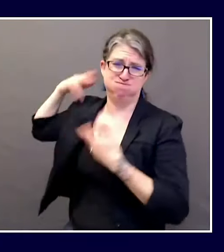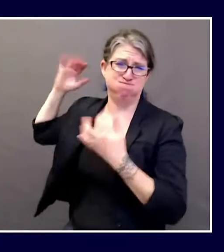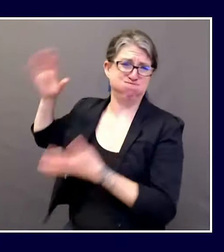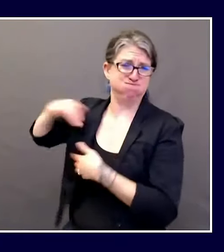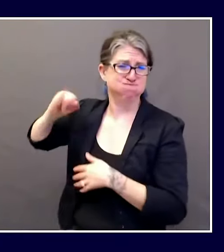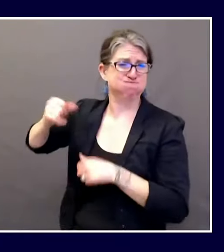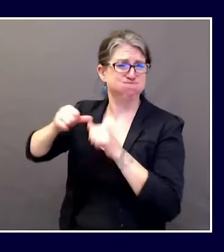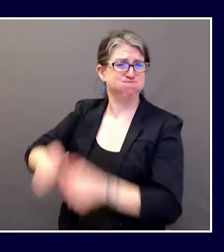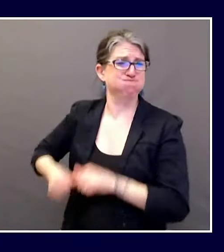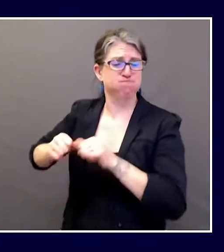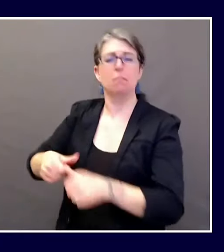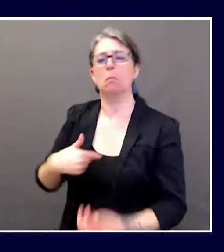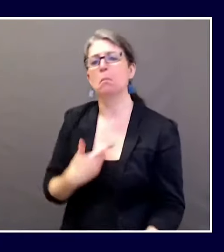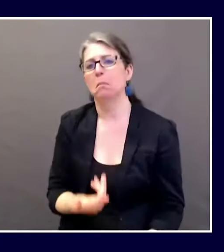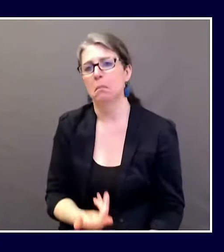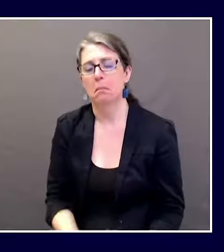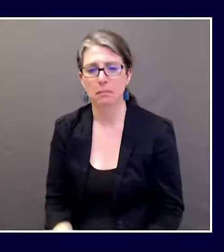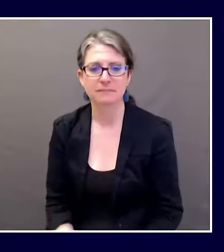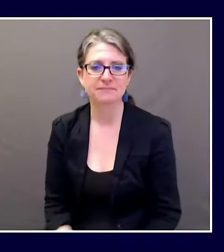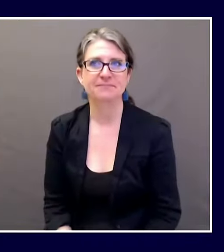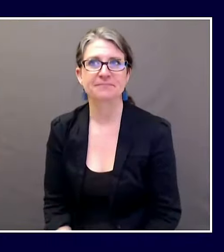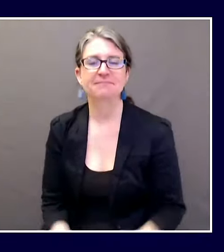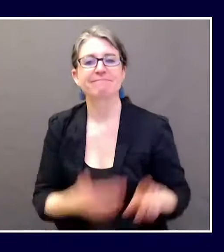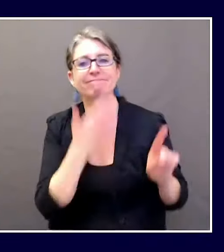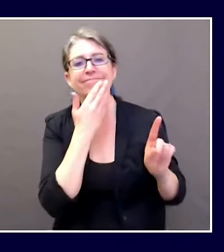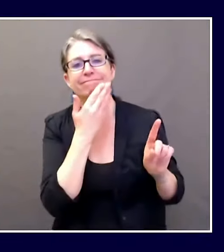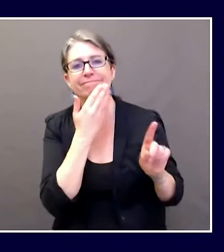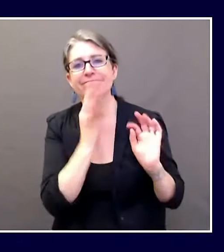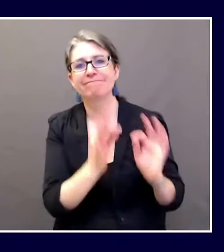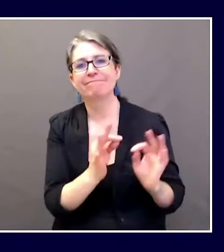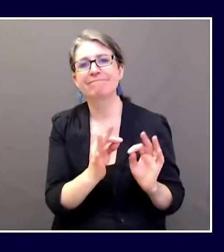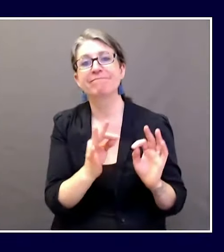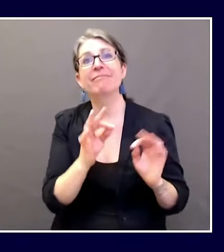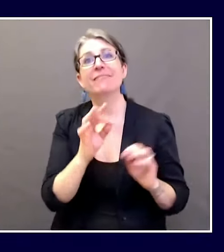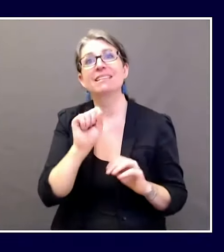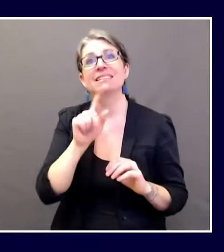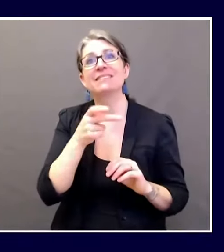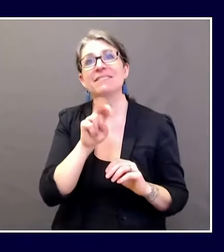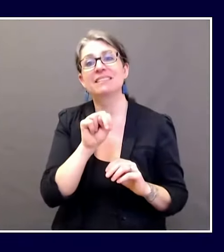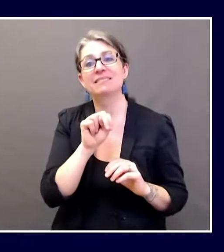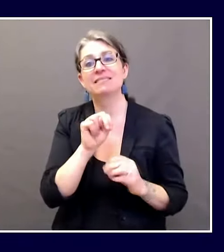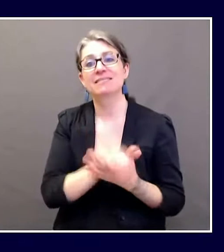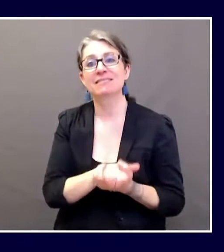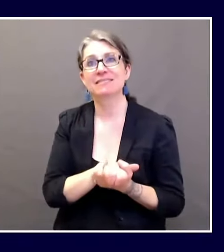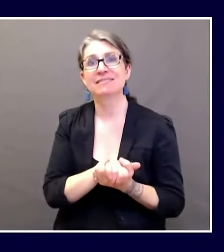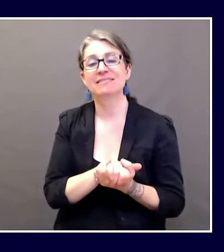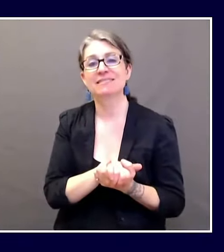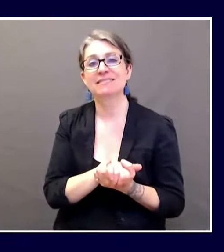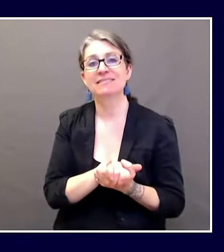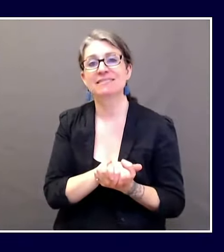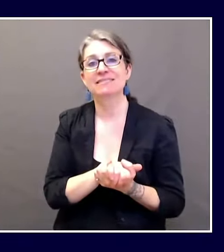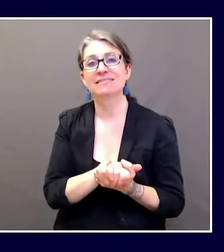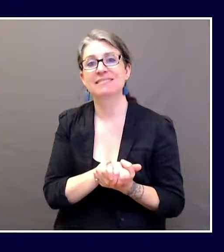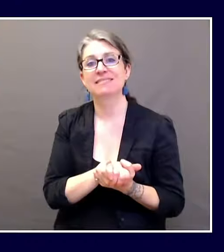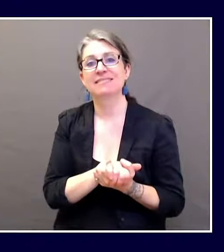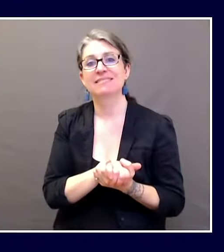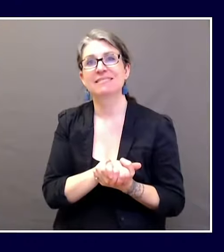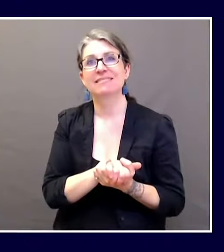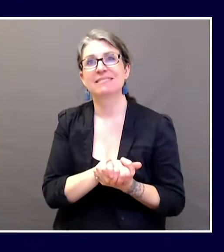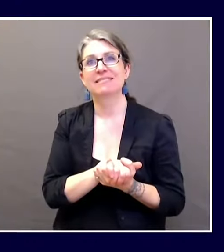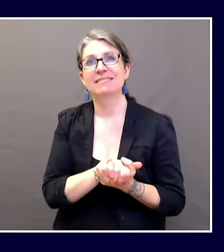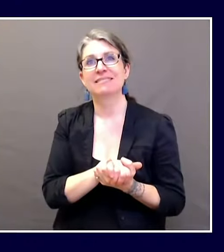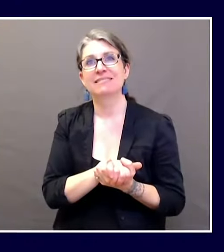Thank you, Dr. Shah. I had a question from some local hospitality owners, hospitality business